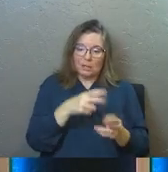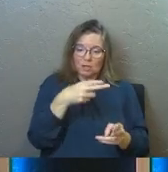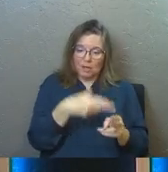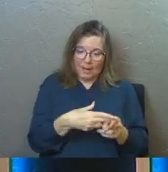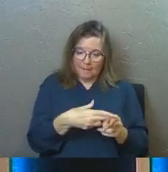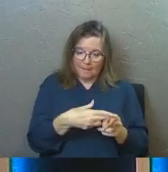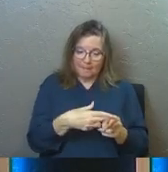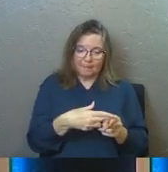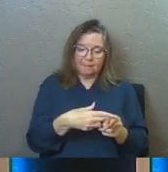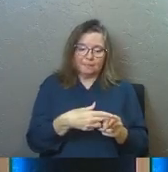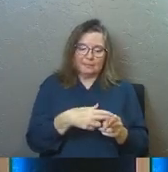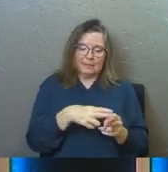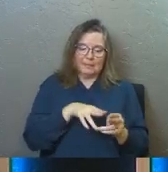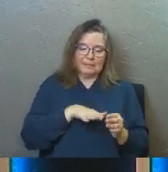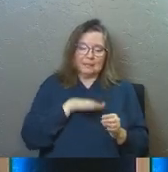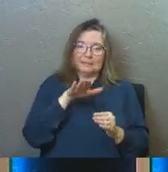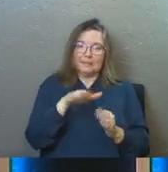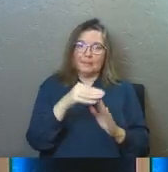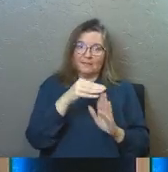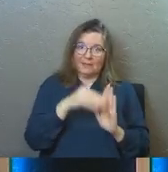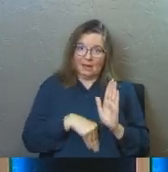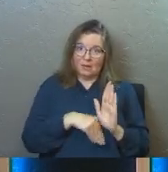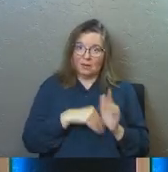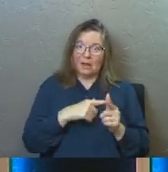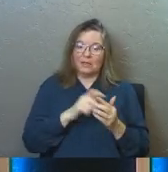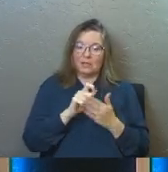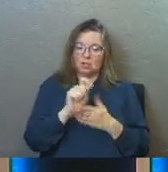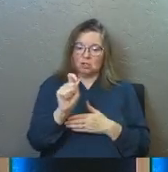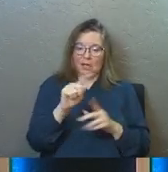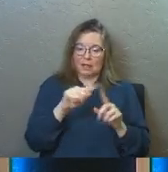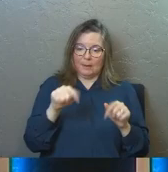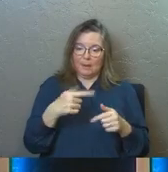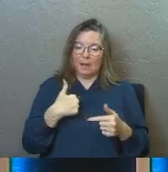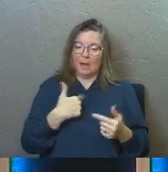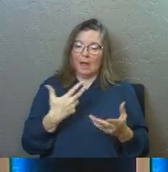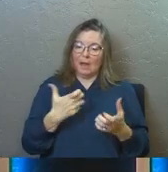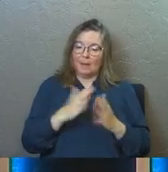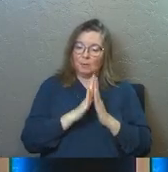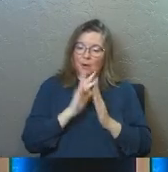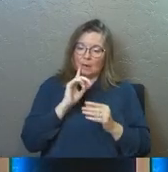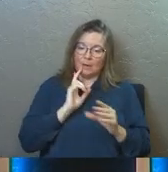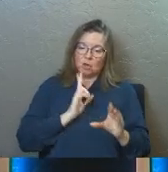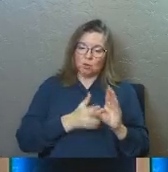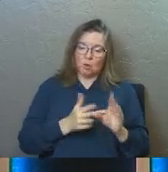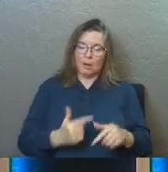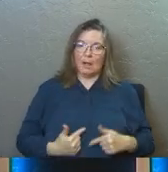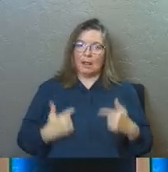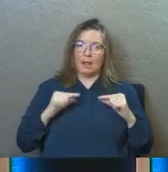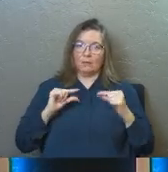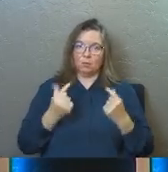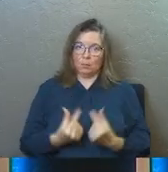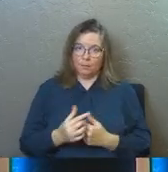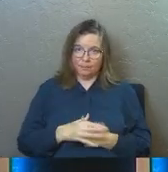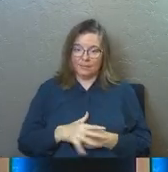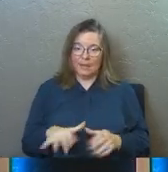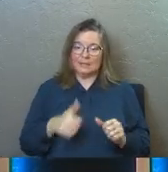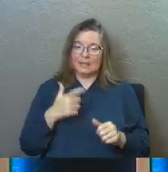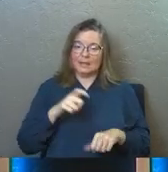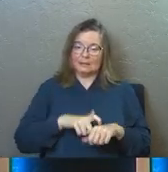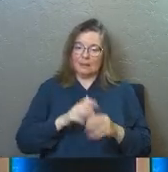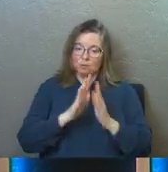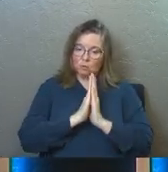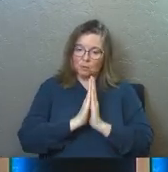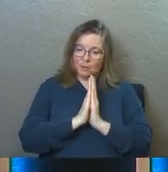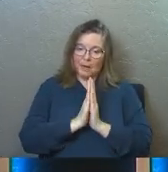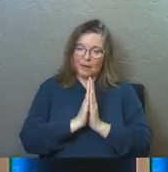name. Right? It's the step of filling it out and then checking that box saying, I am praying about joining a life group. And take that time and